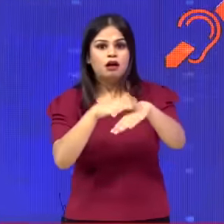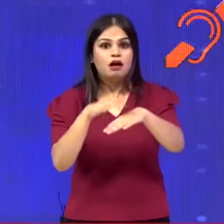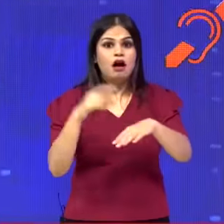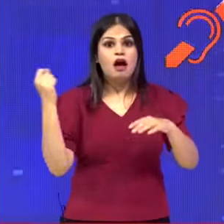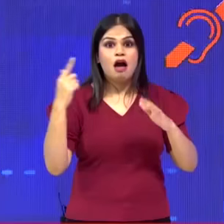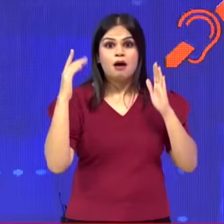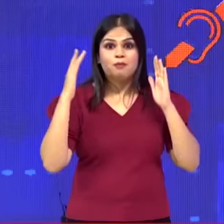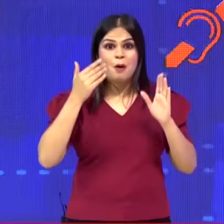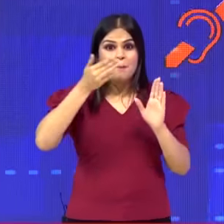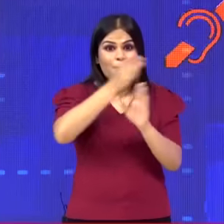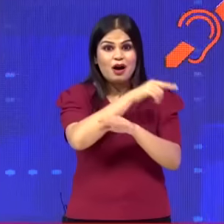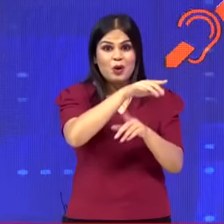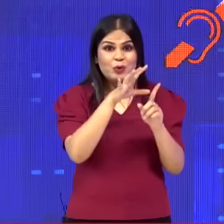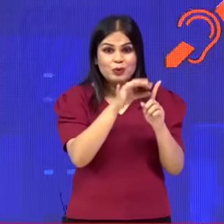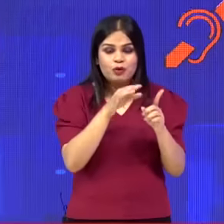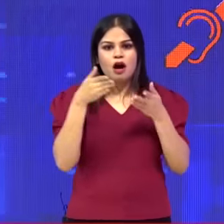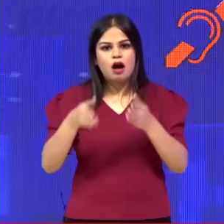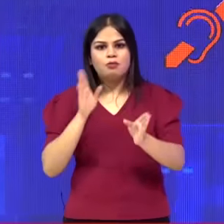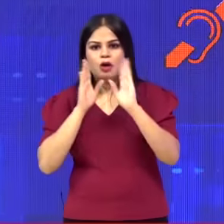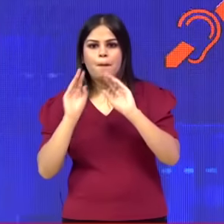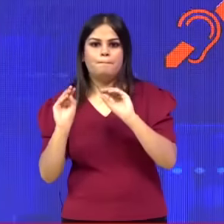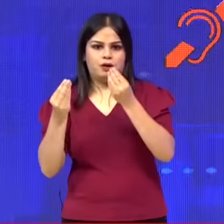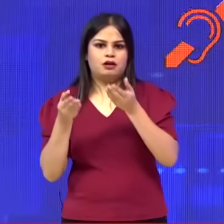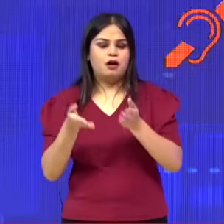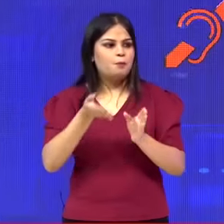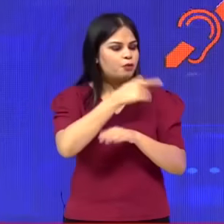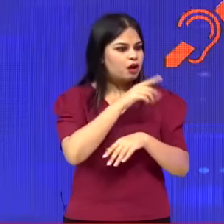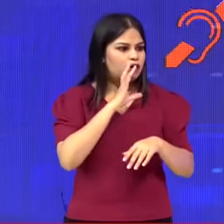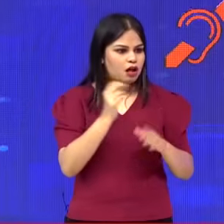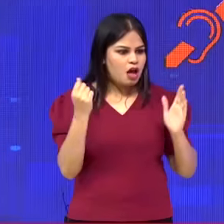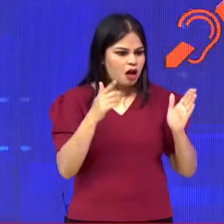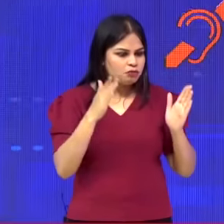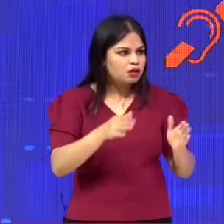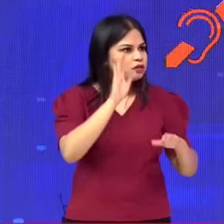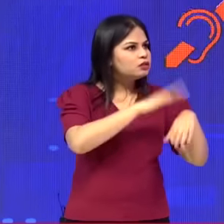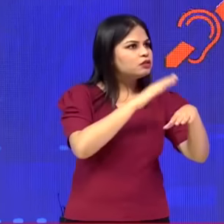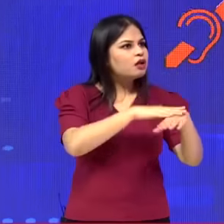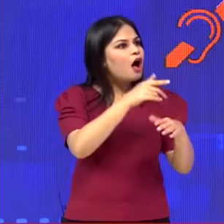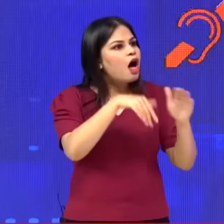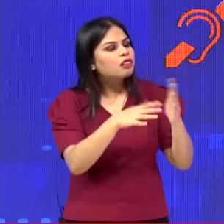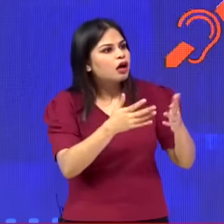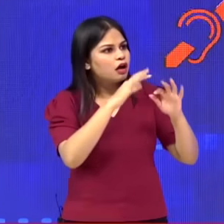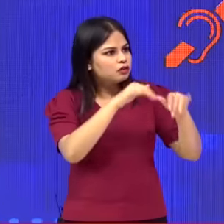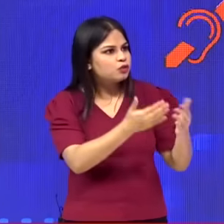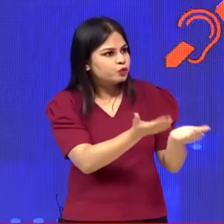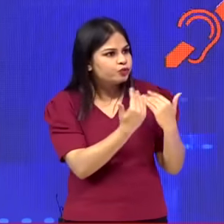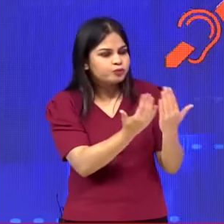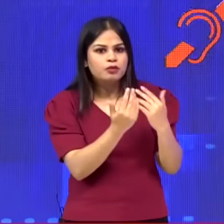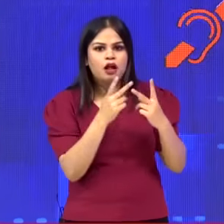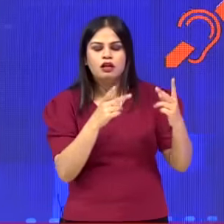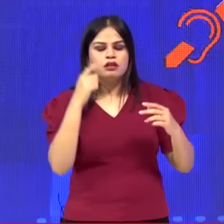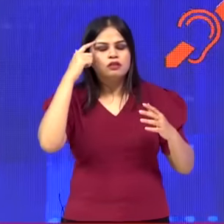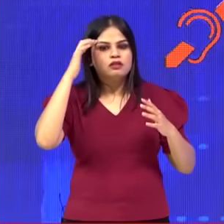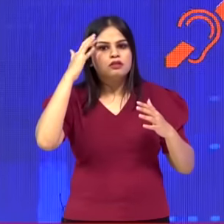1 month you could not concentrate on your work. It used to be so traumatic, and this